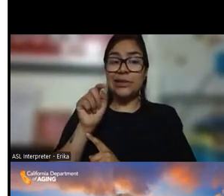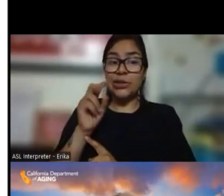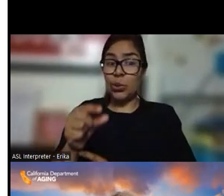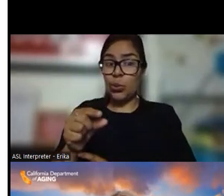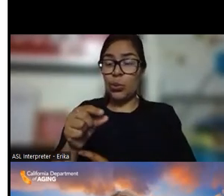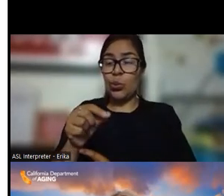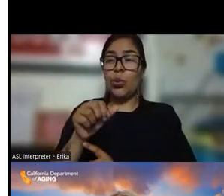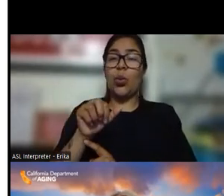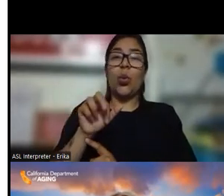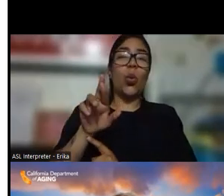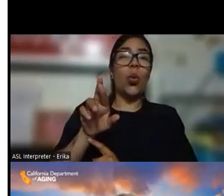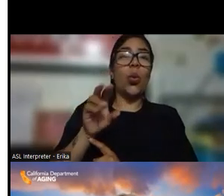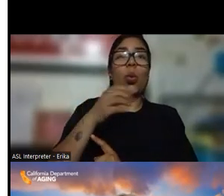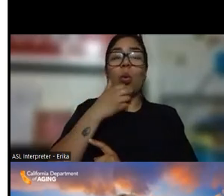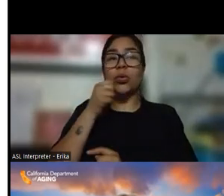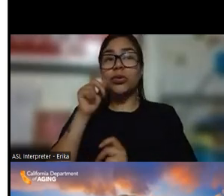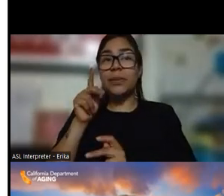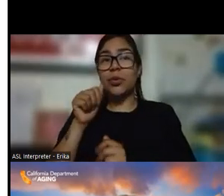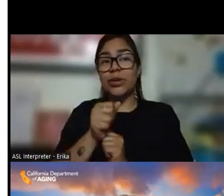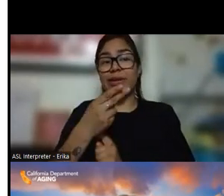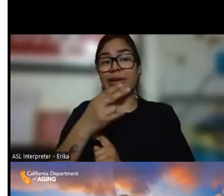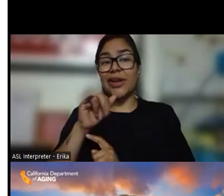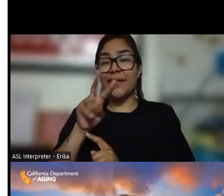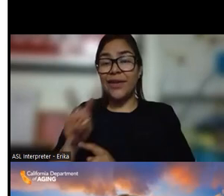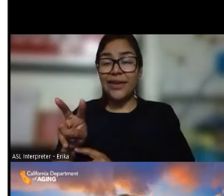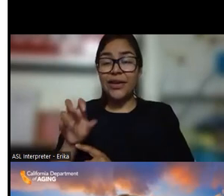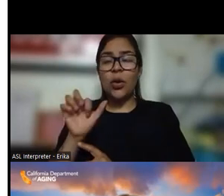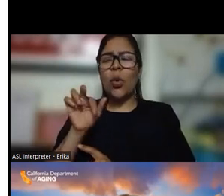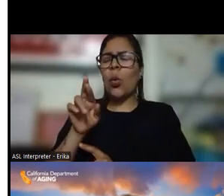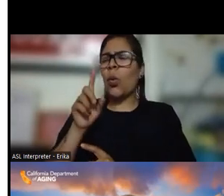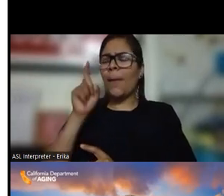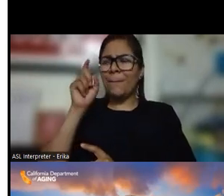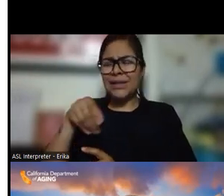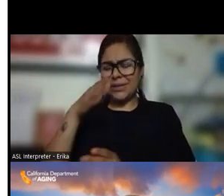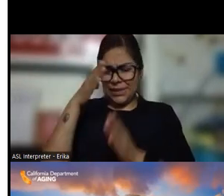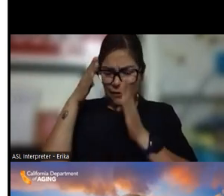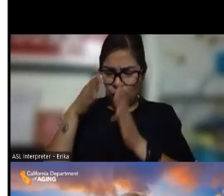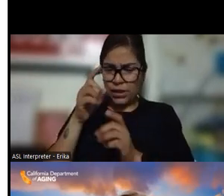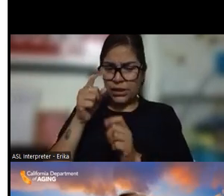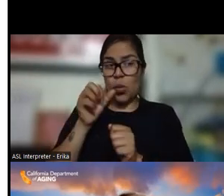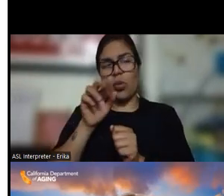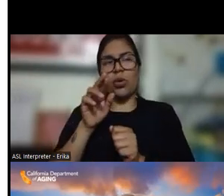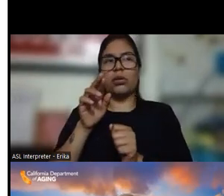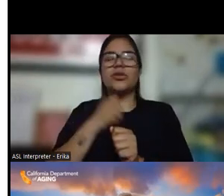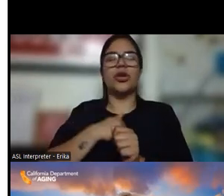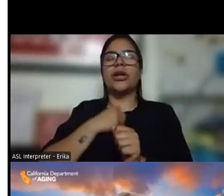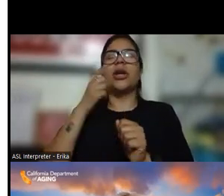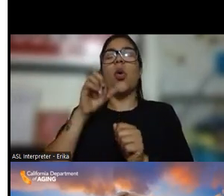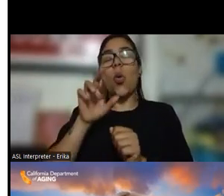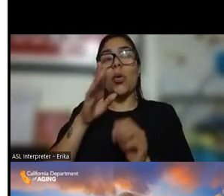older people with HIV? Could we do something specific to those populations, or does it need to be more general and serve a broader? We